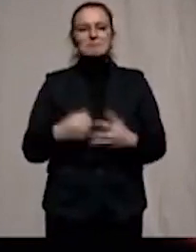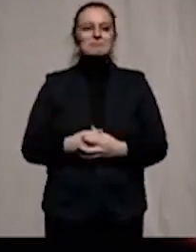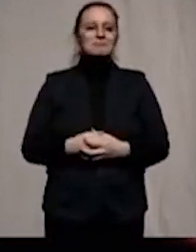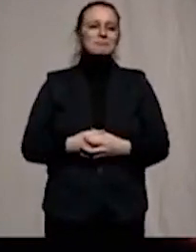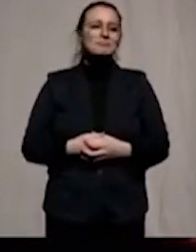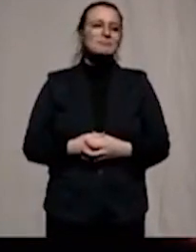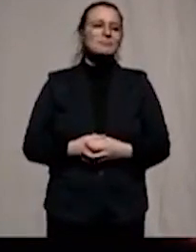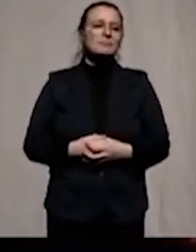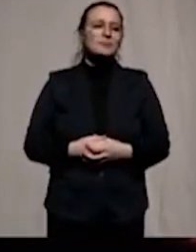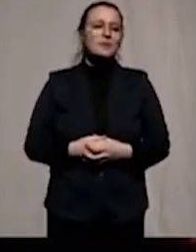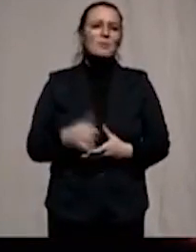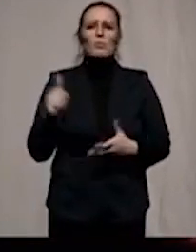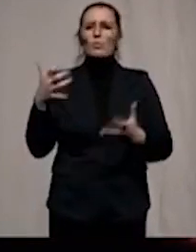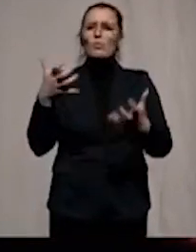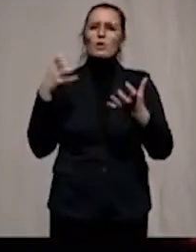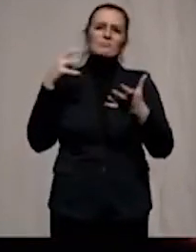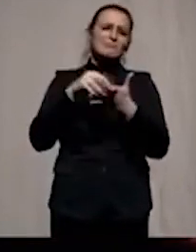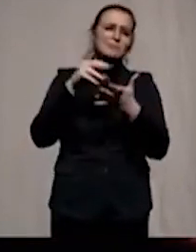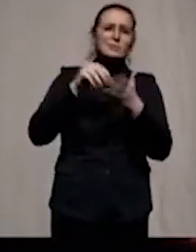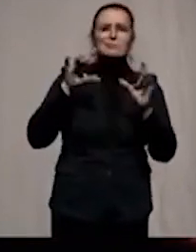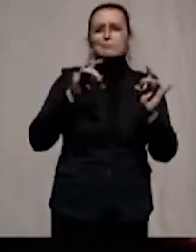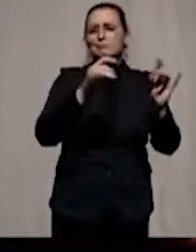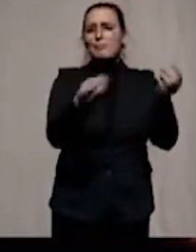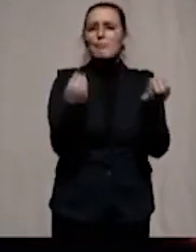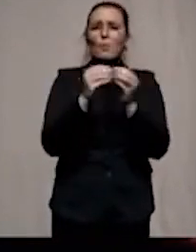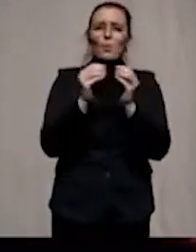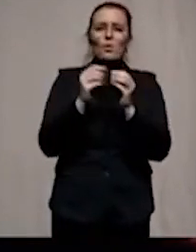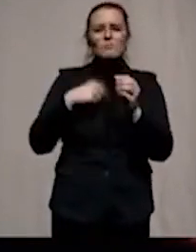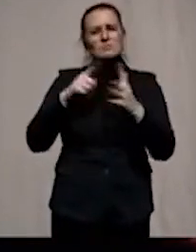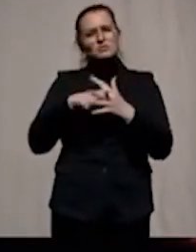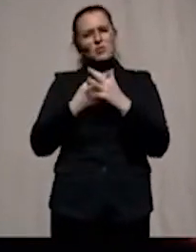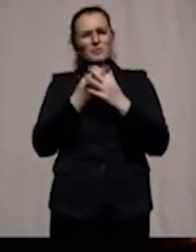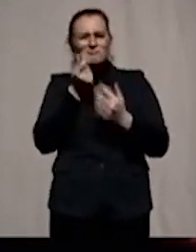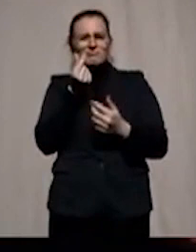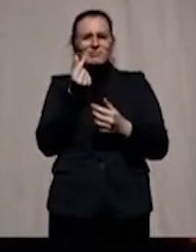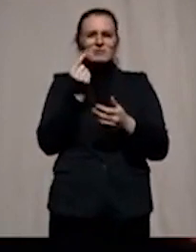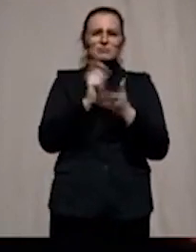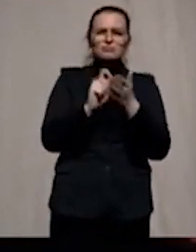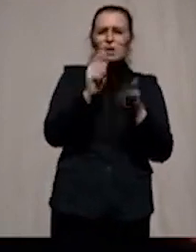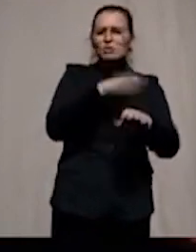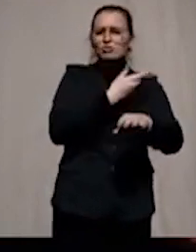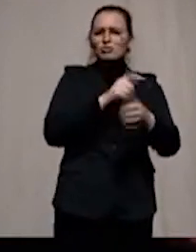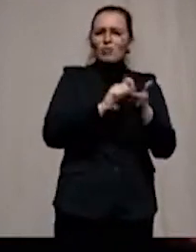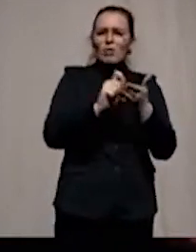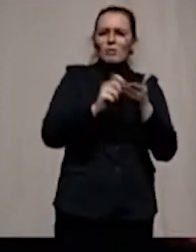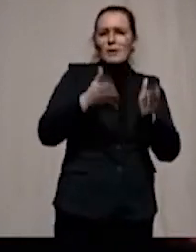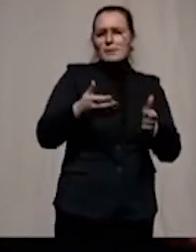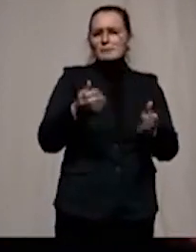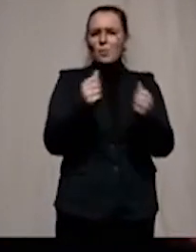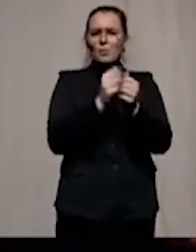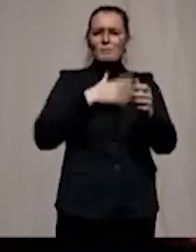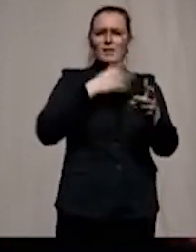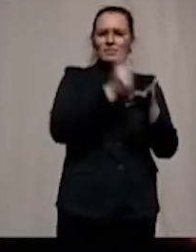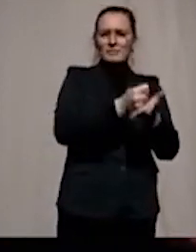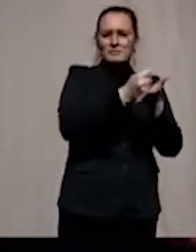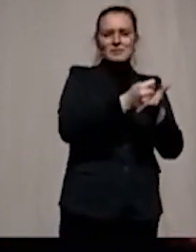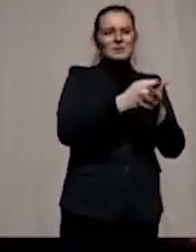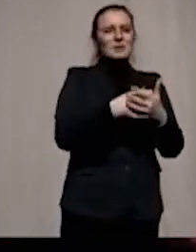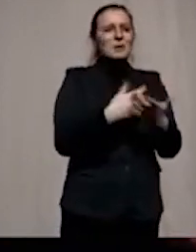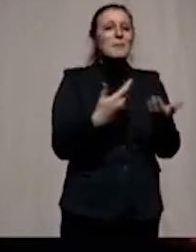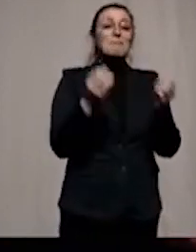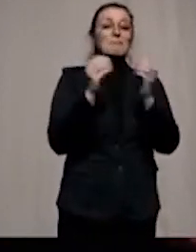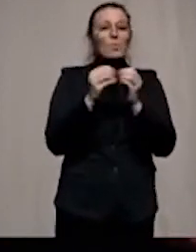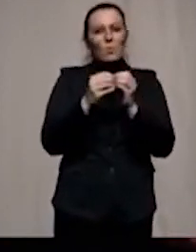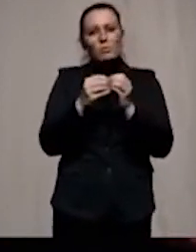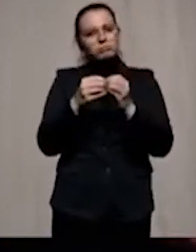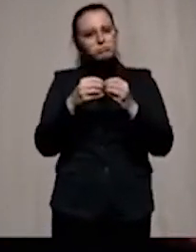I just want to learn more stuff. I've been doing a little songwriting with my music therapist, but more knowledge is always good. Yes.